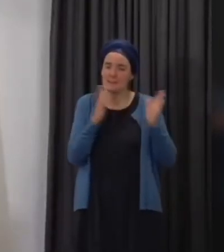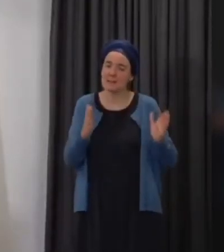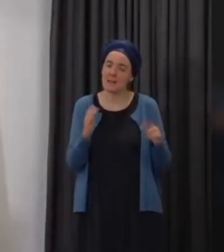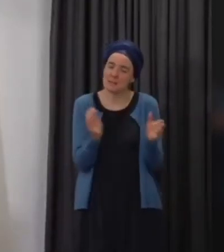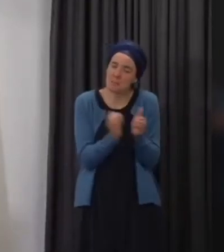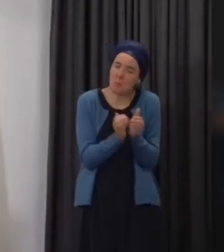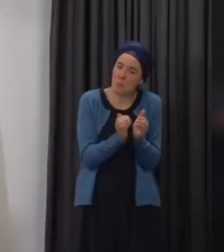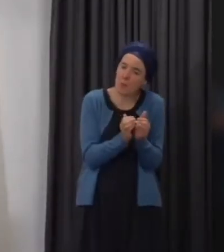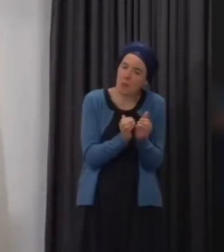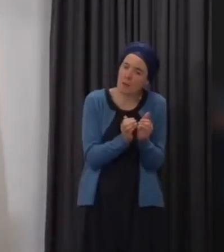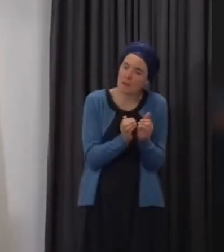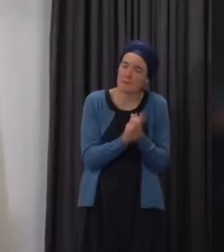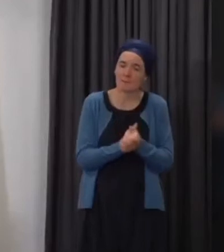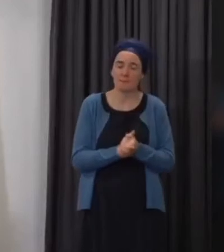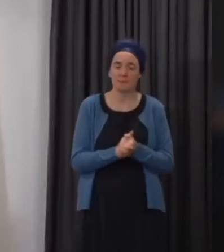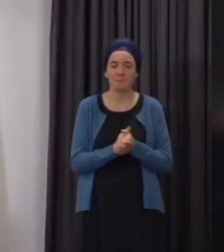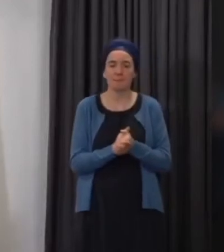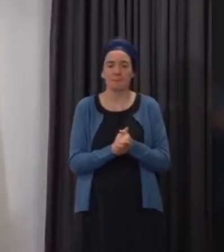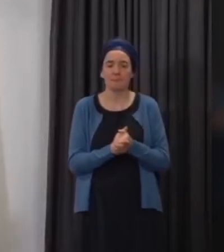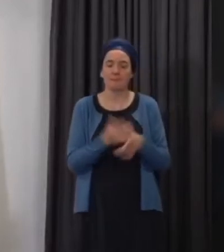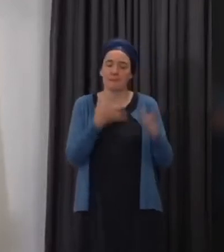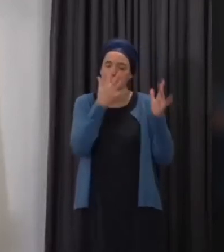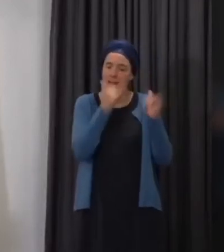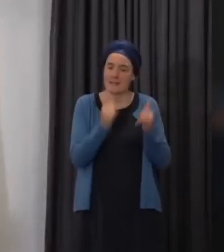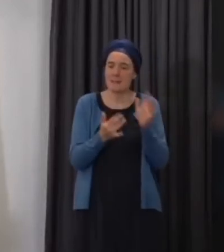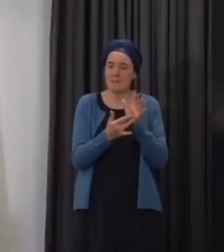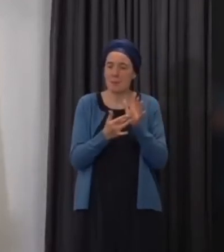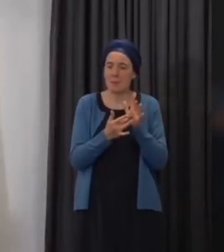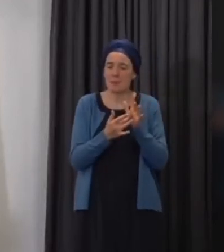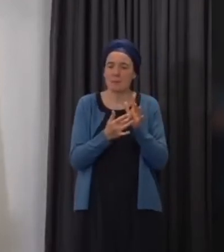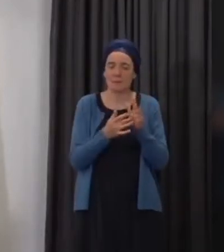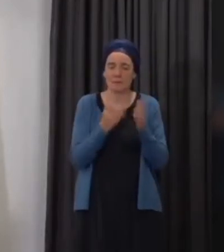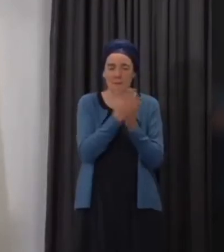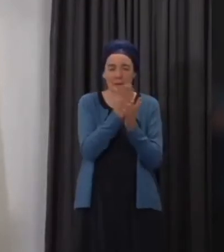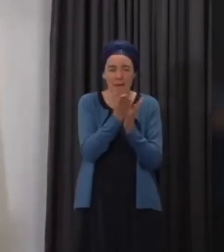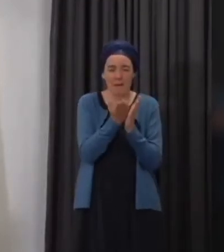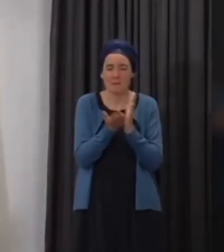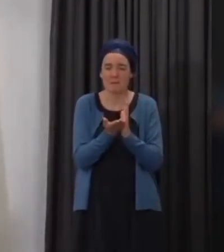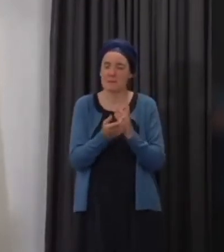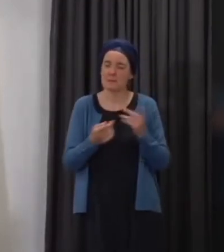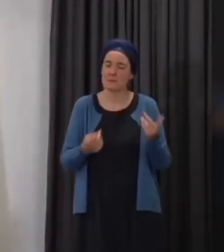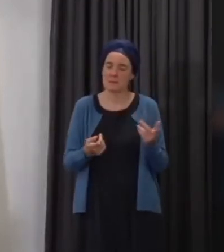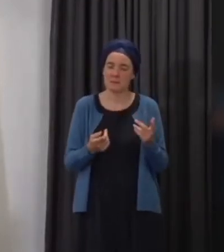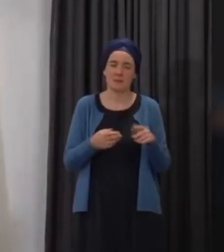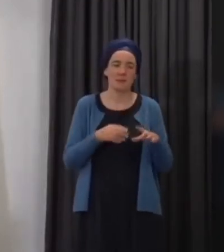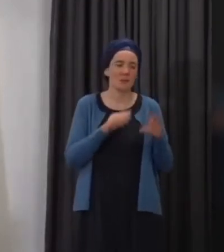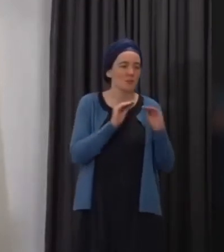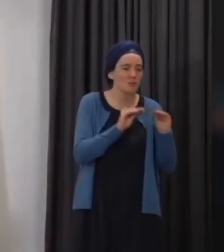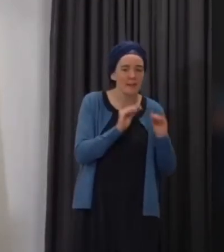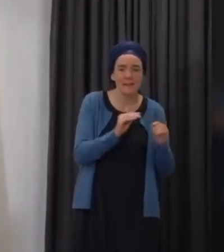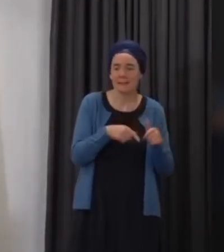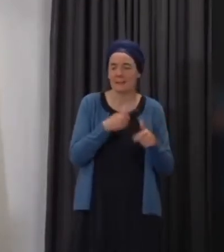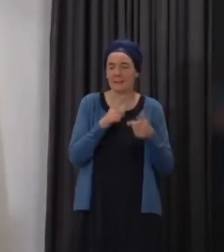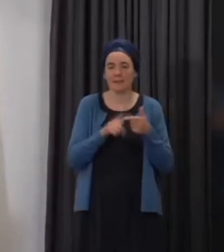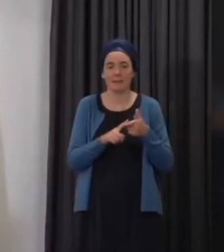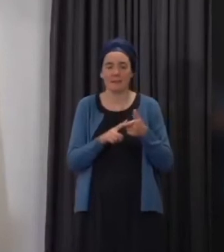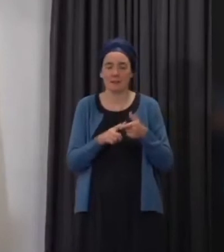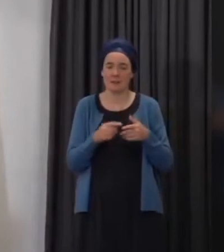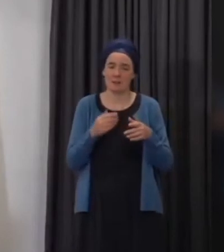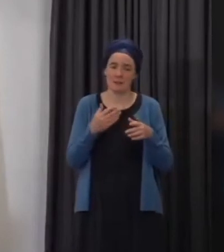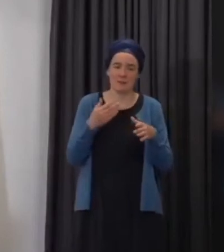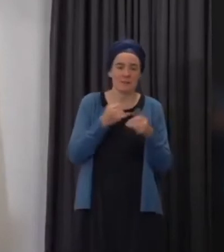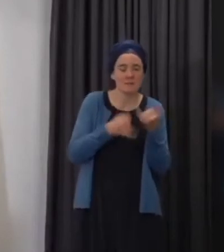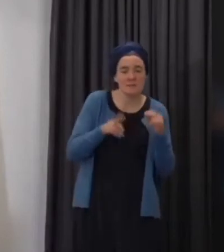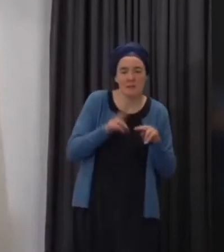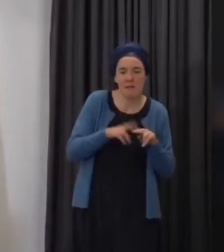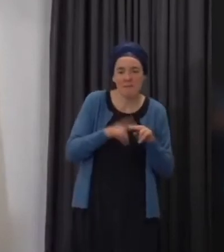scale. They will test the key aspects, including workforce roles and training, contact volumes, clinical support,